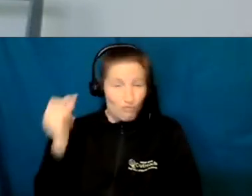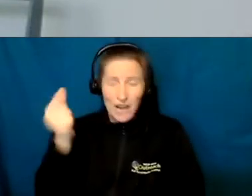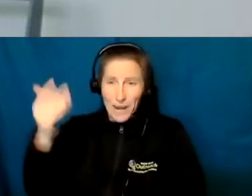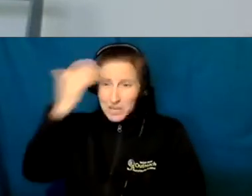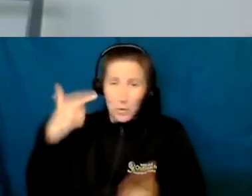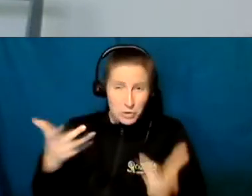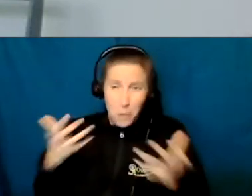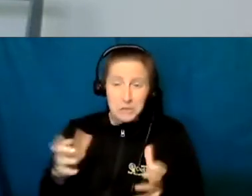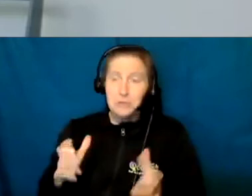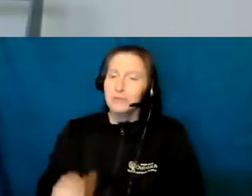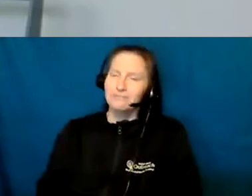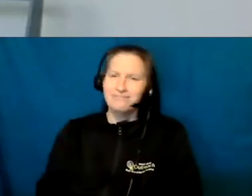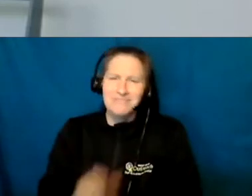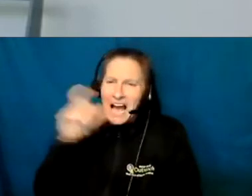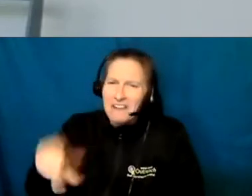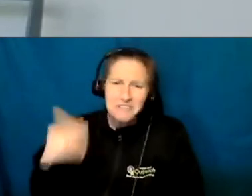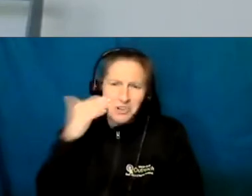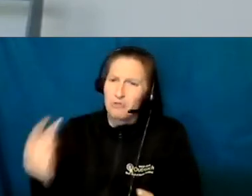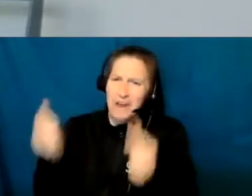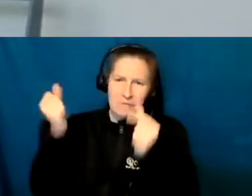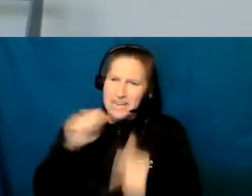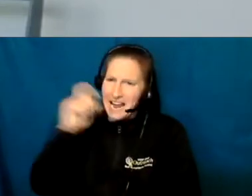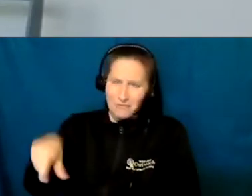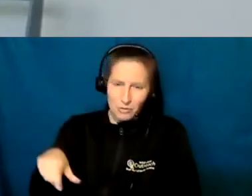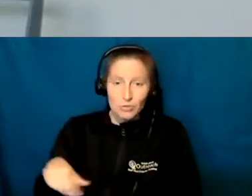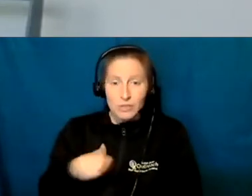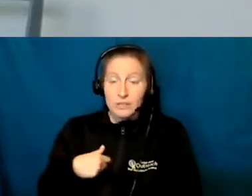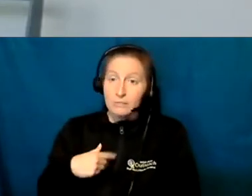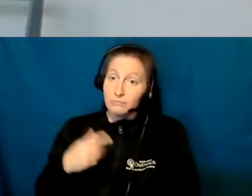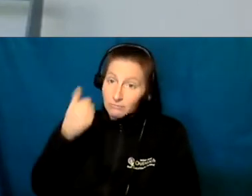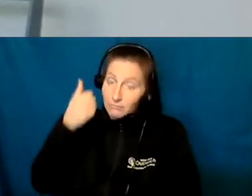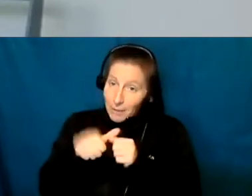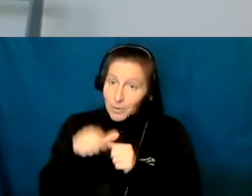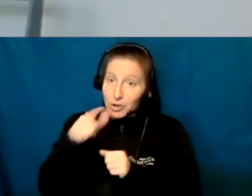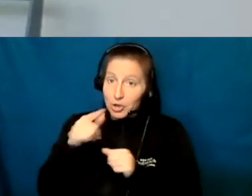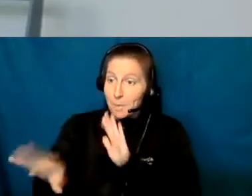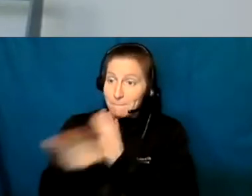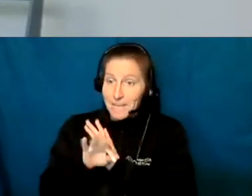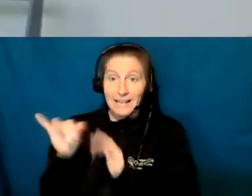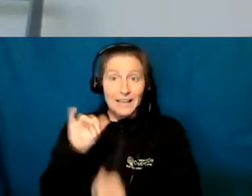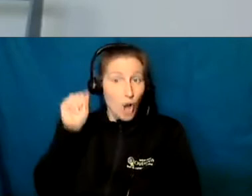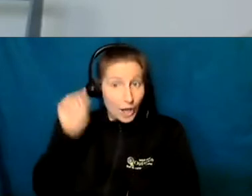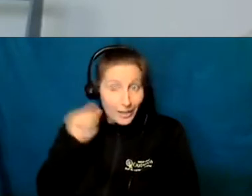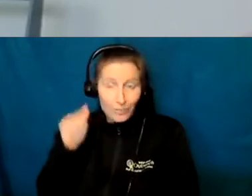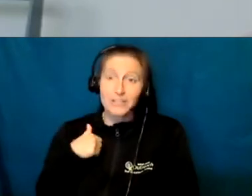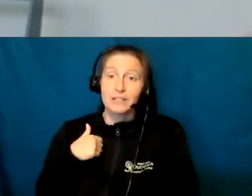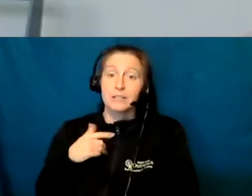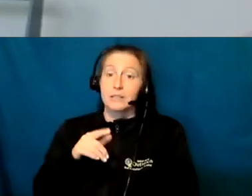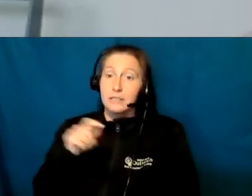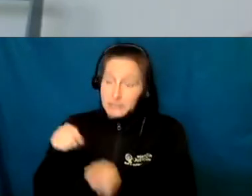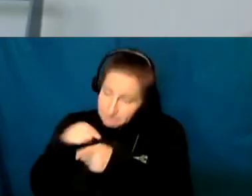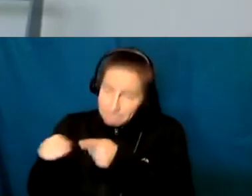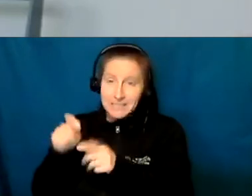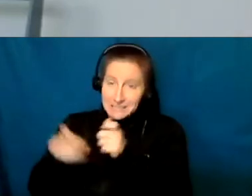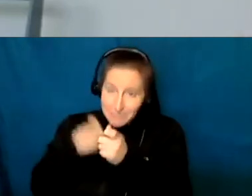big decision on what you want to do for a really long time, especially if you choose something like audiology. It's very specific. You go